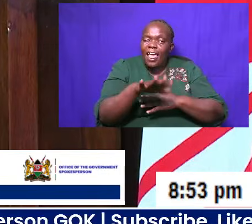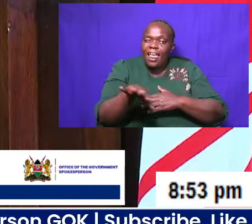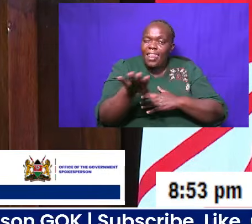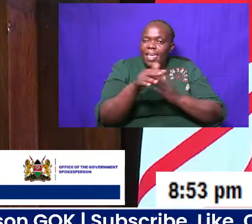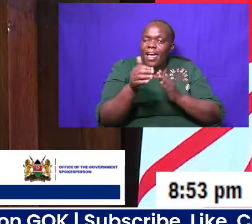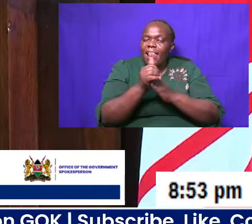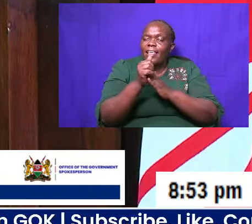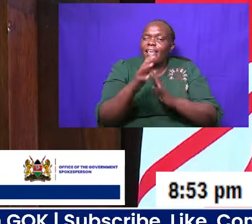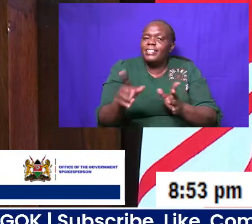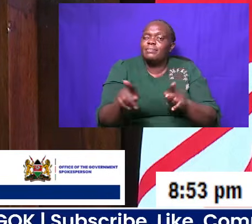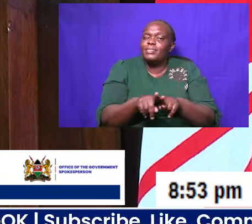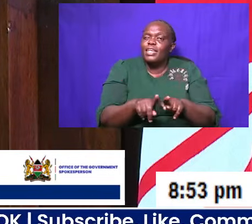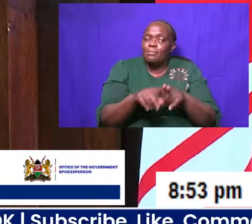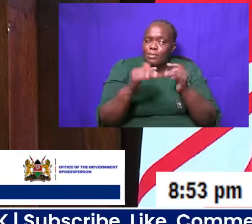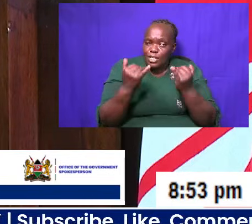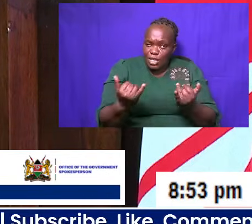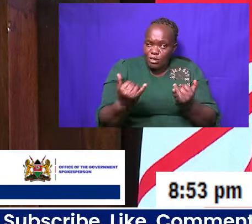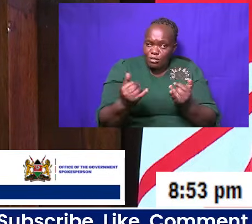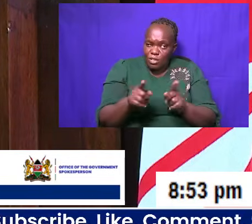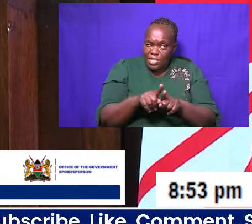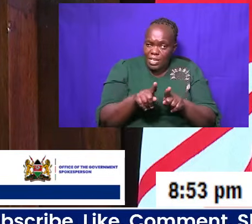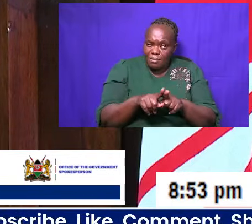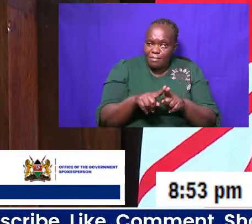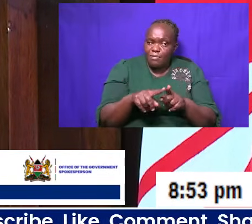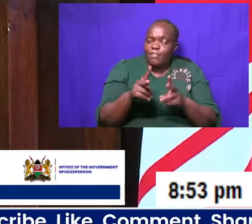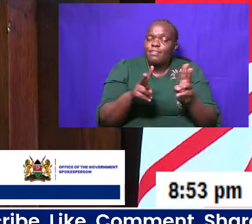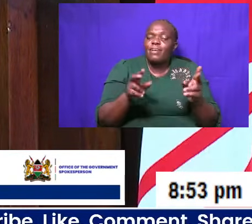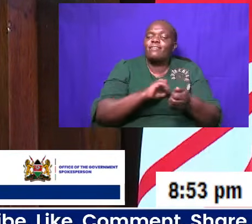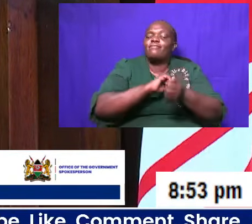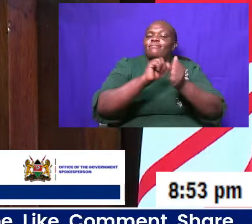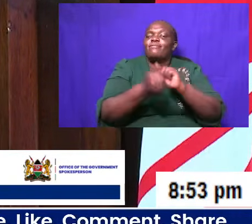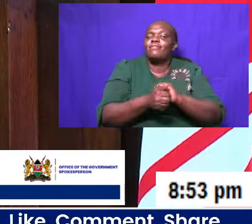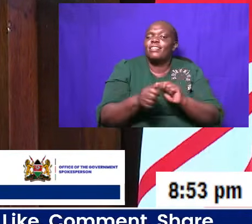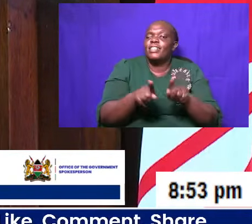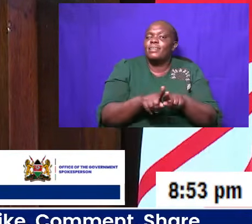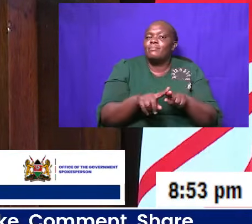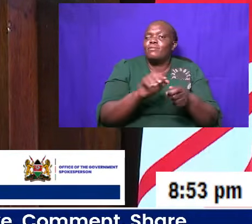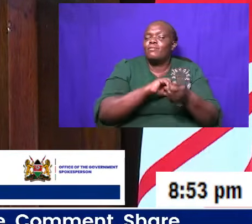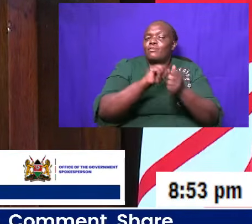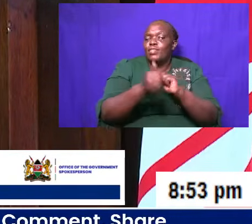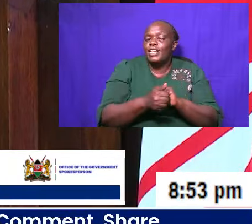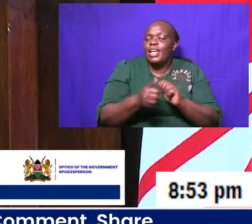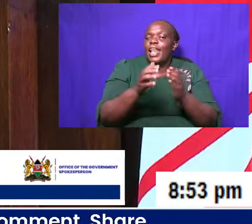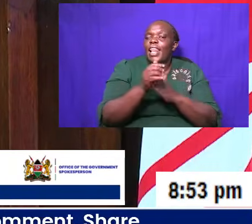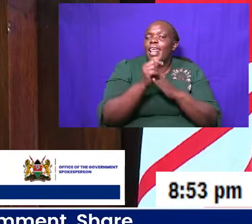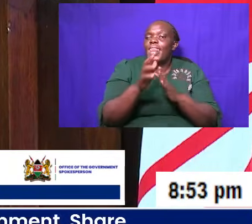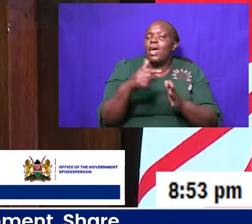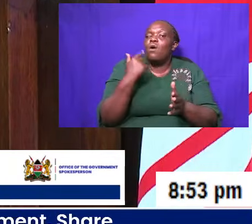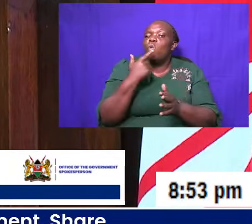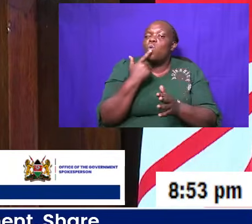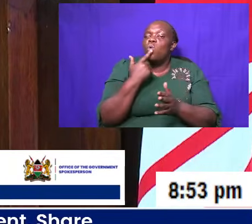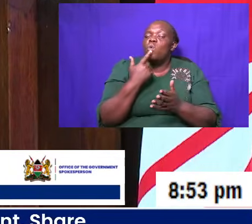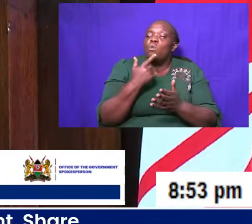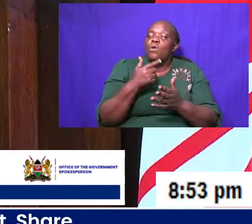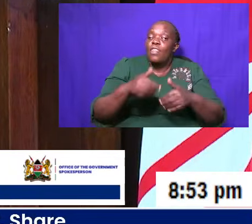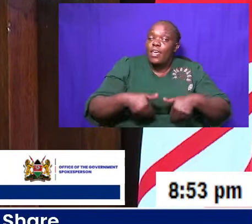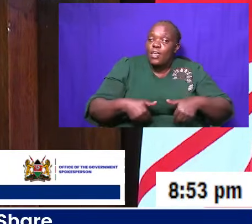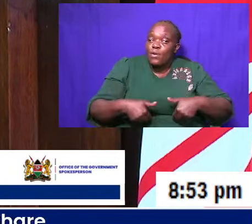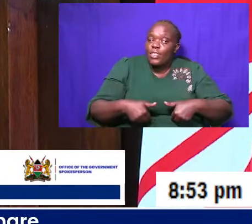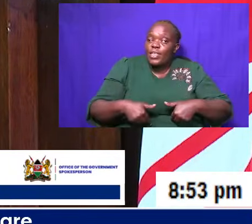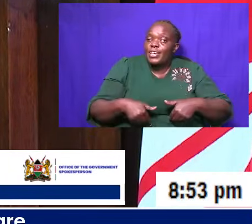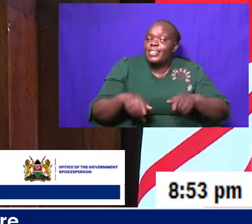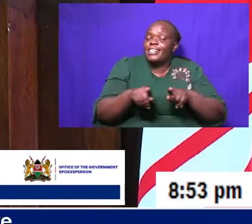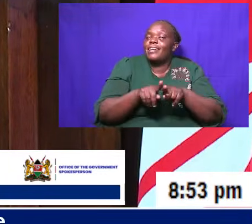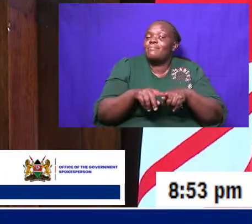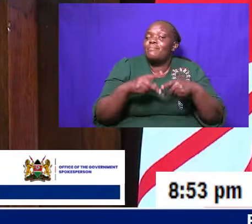leadership, especially now we are speaking very much on transformative leader. Who is a transformative leader? Because the youth are actually